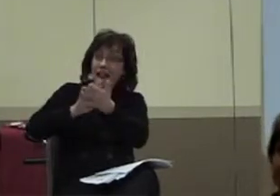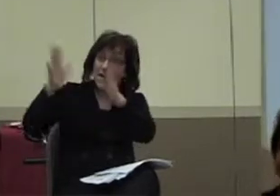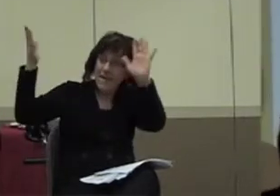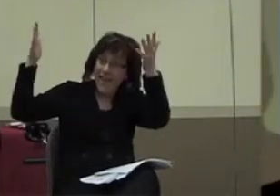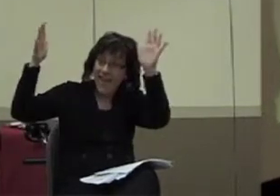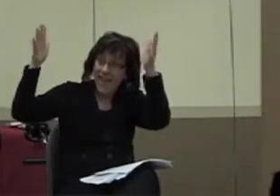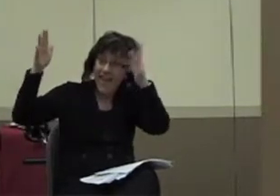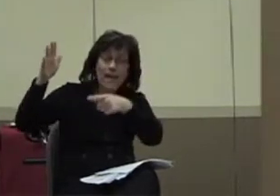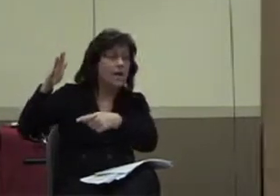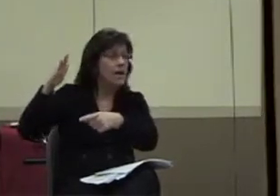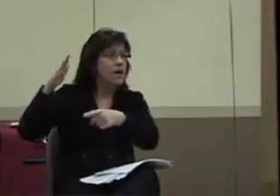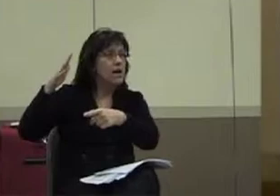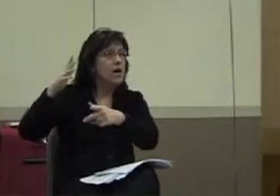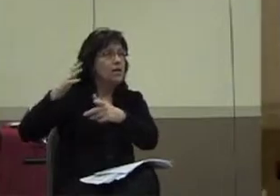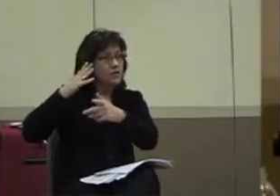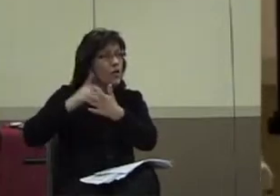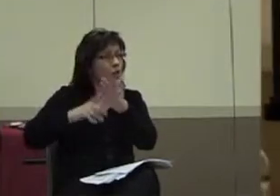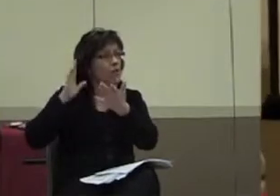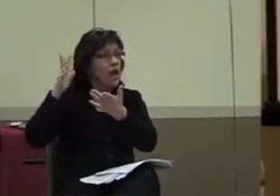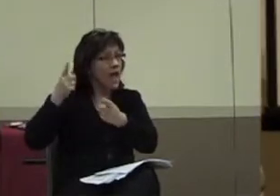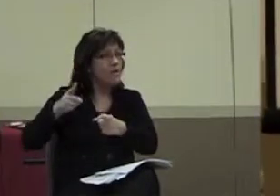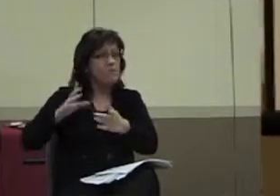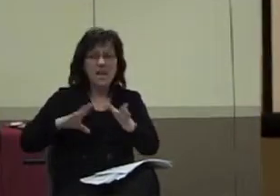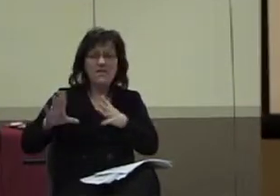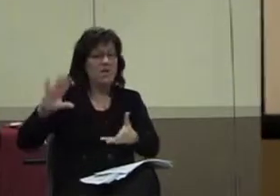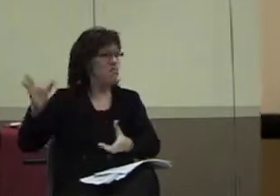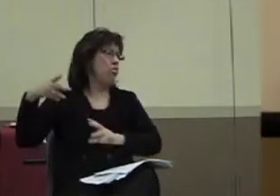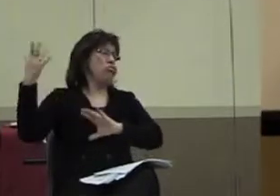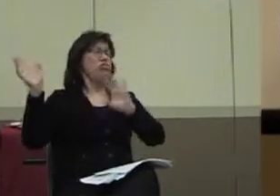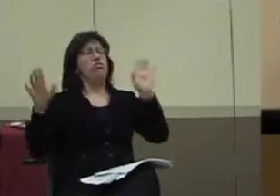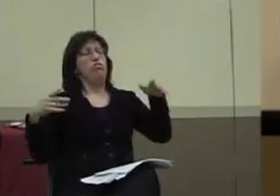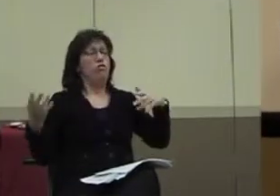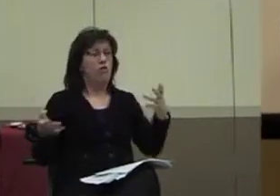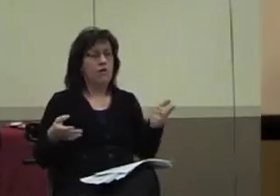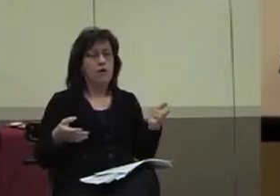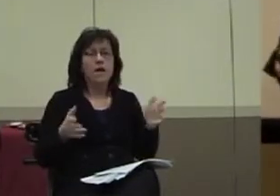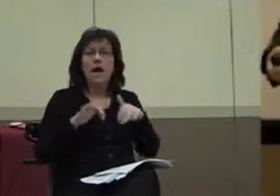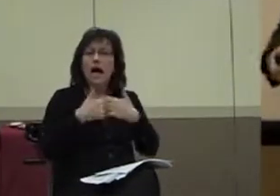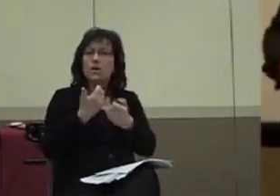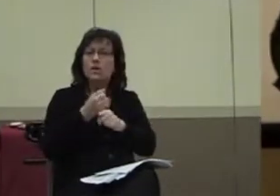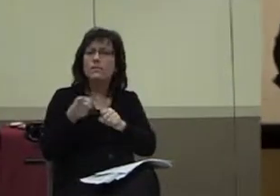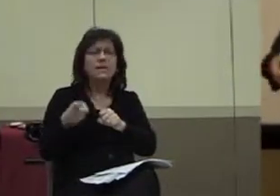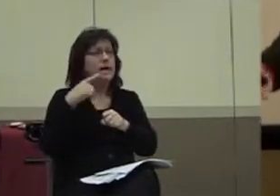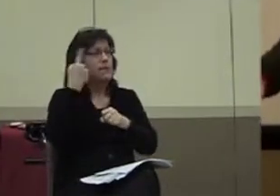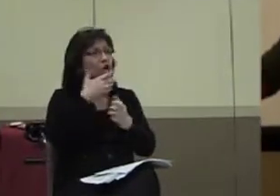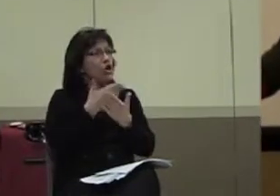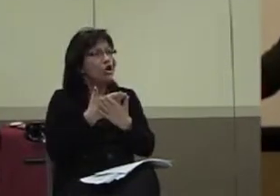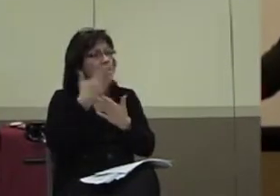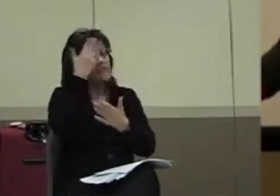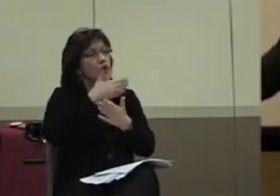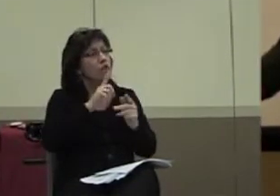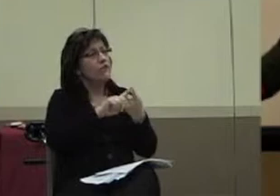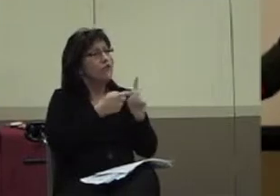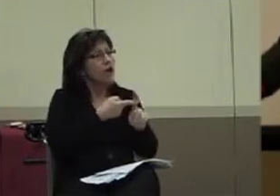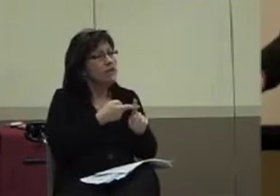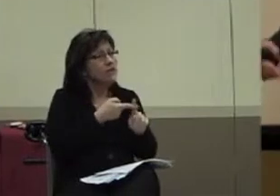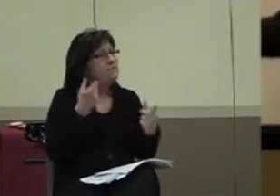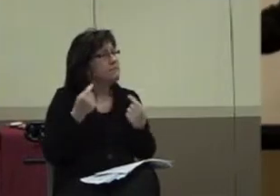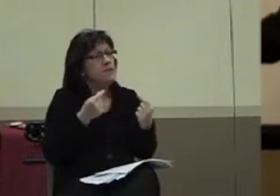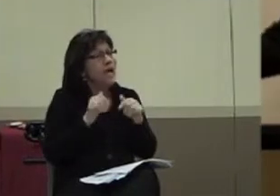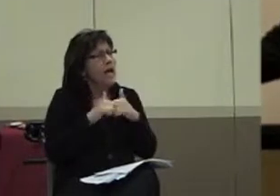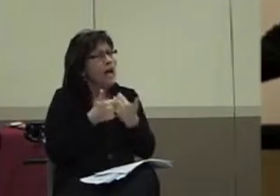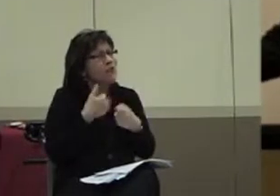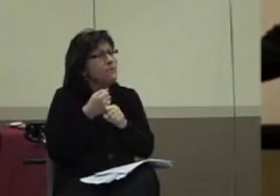going to happen. So how can we make this kid look good in front of their friends? What could we do to make them look good in front of